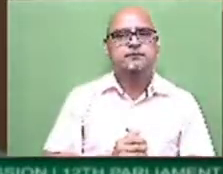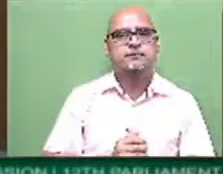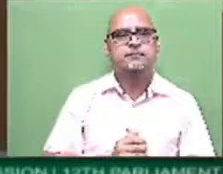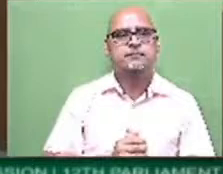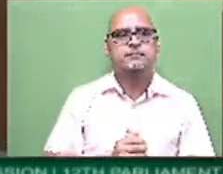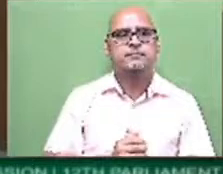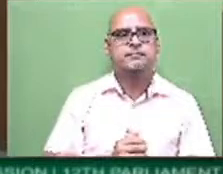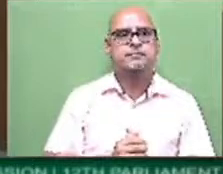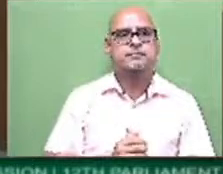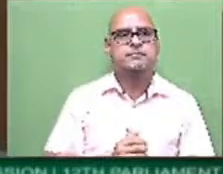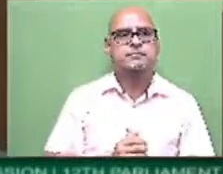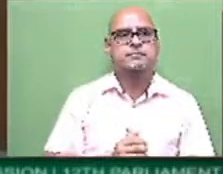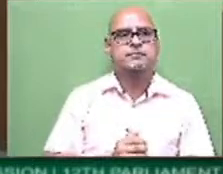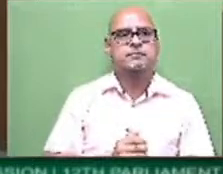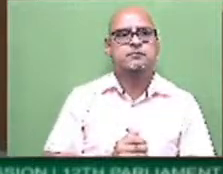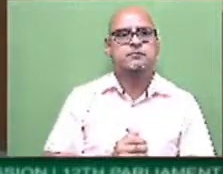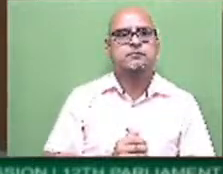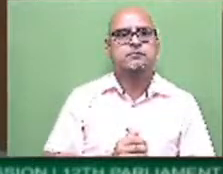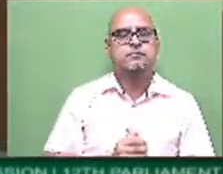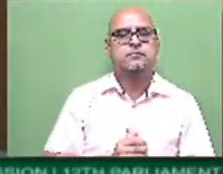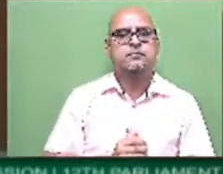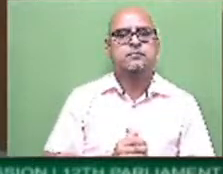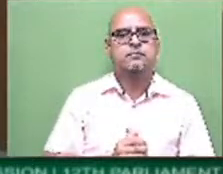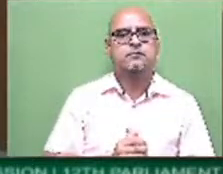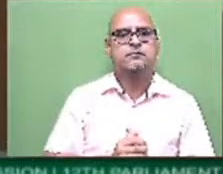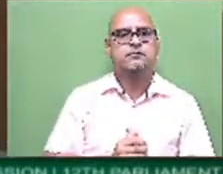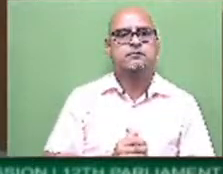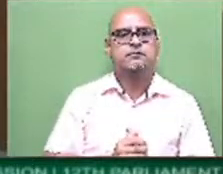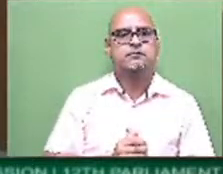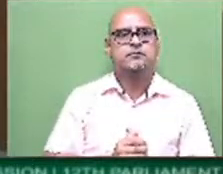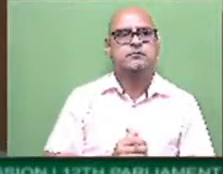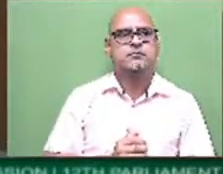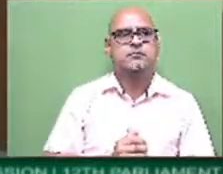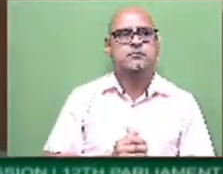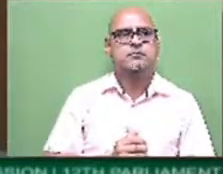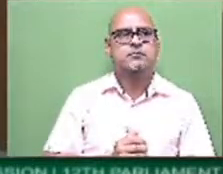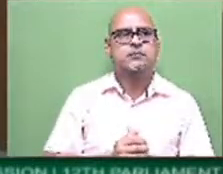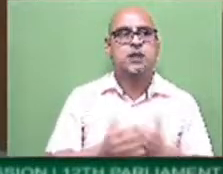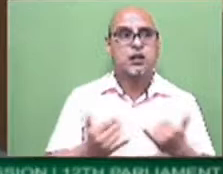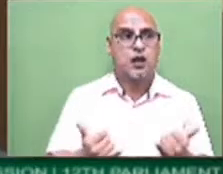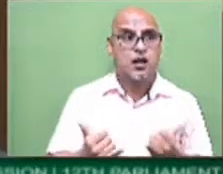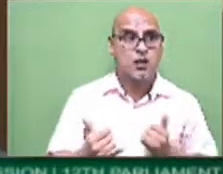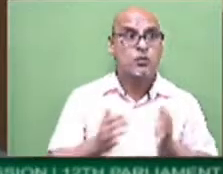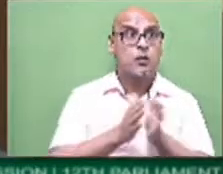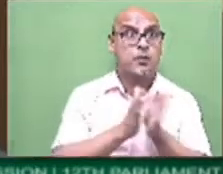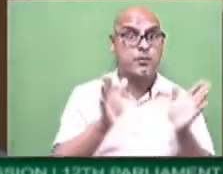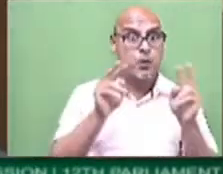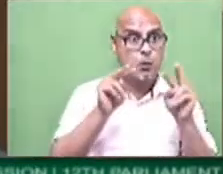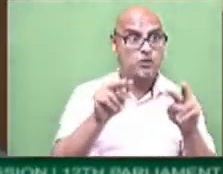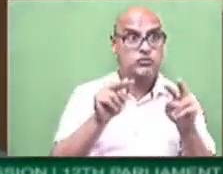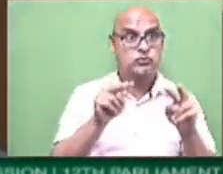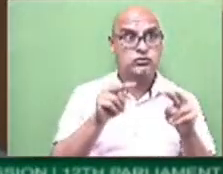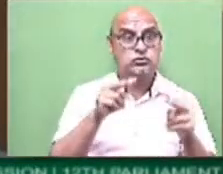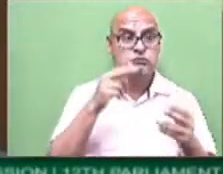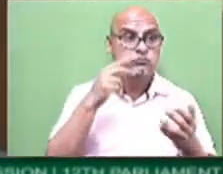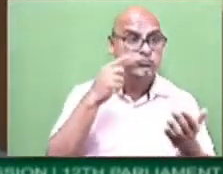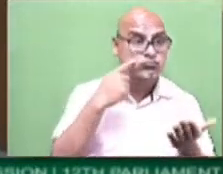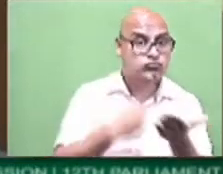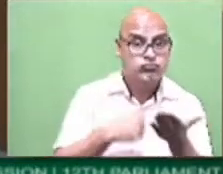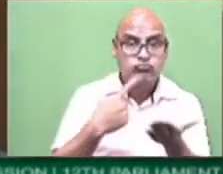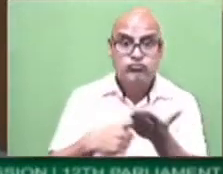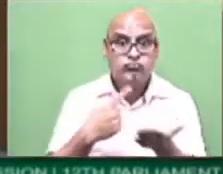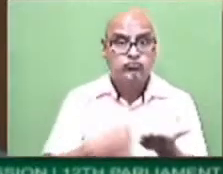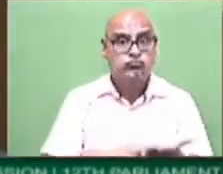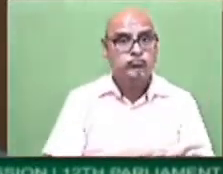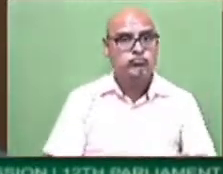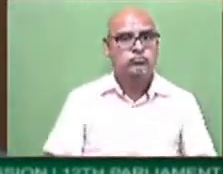and I'm sure members of the public are looking on closely at the debate. And one of the issues, of course, has to do